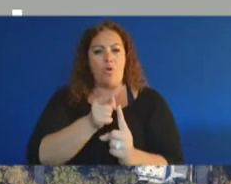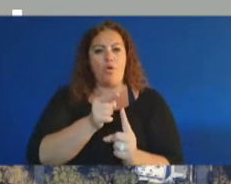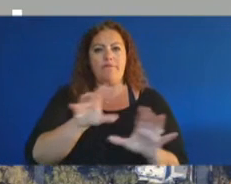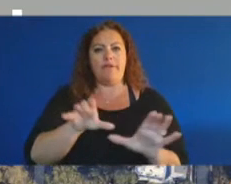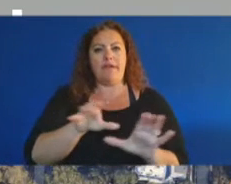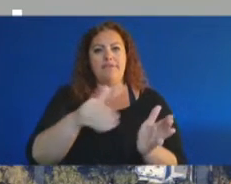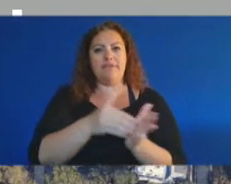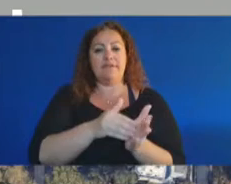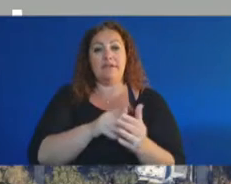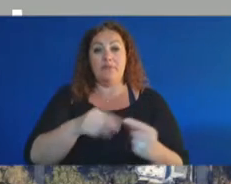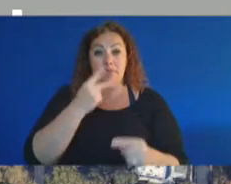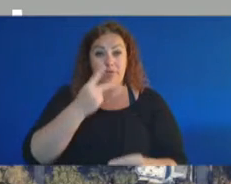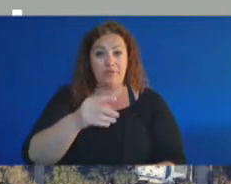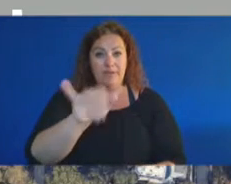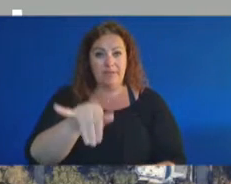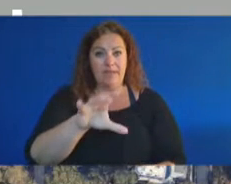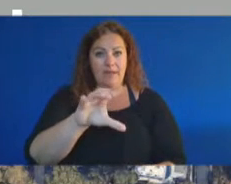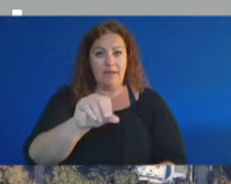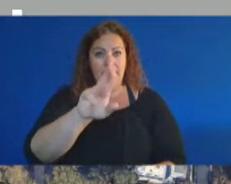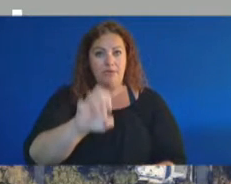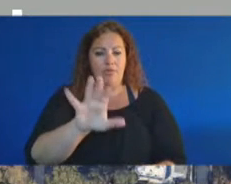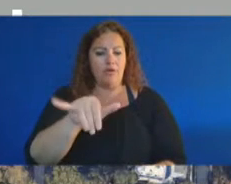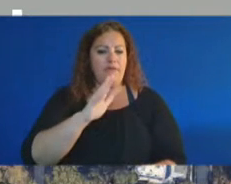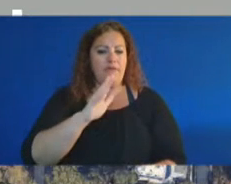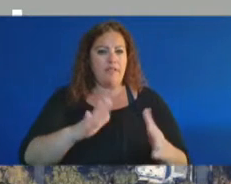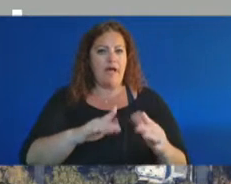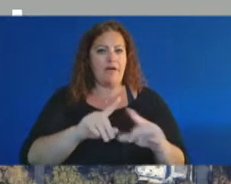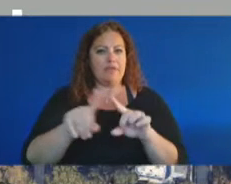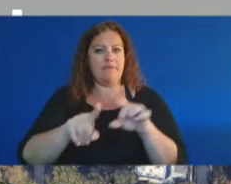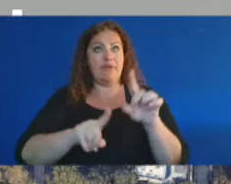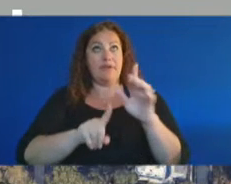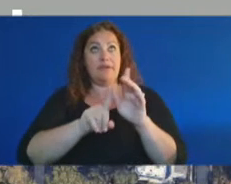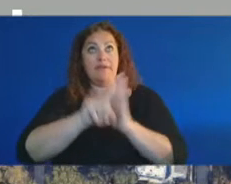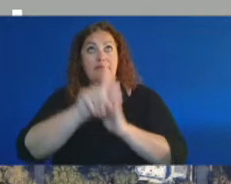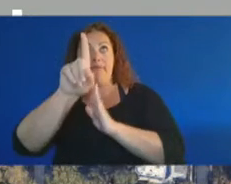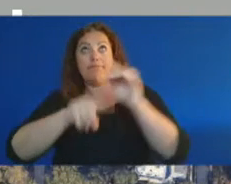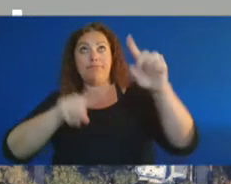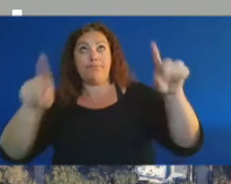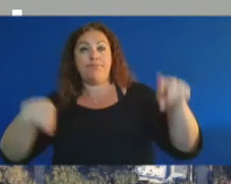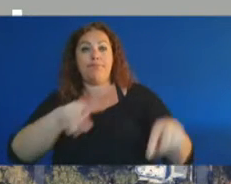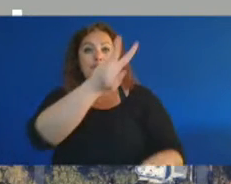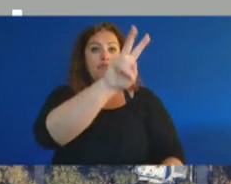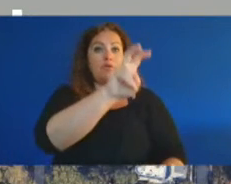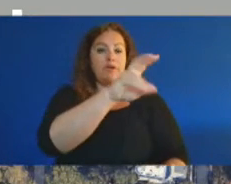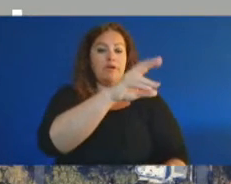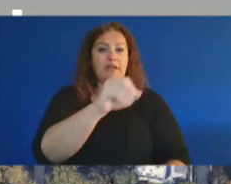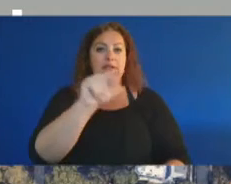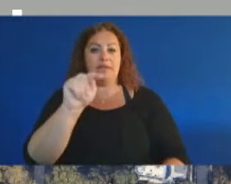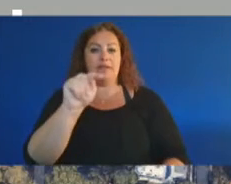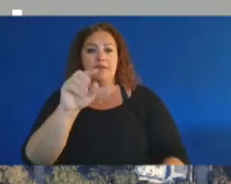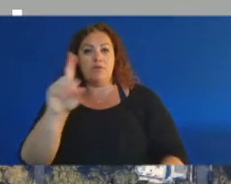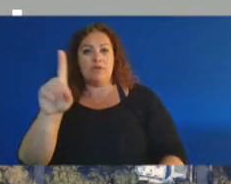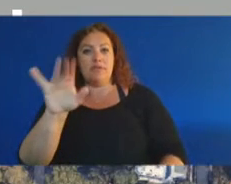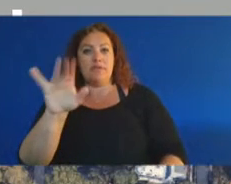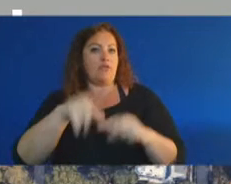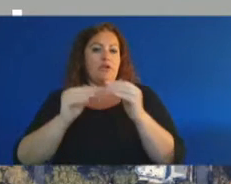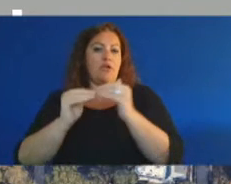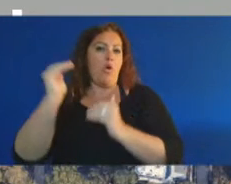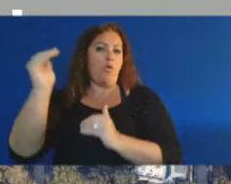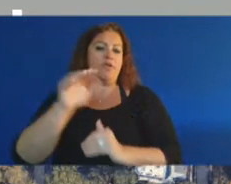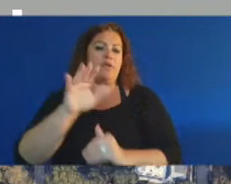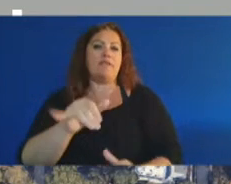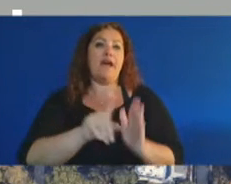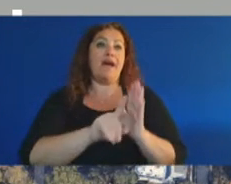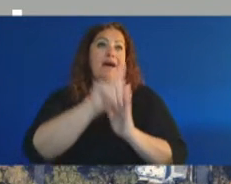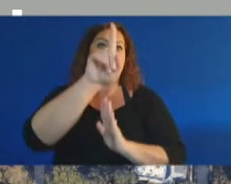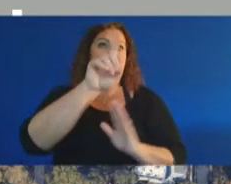you see that core which would allow some different heights upwards of 200 and even a TOD that could get even beyond that those Heights typically transition